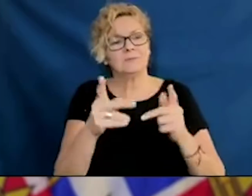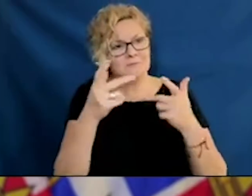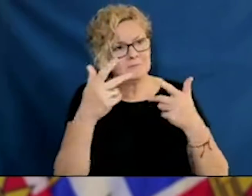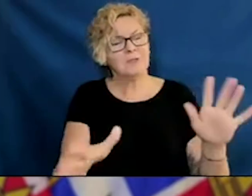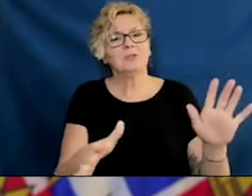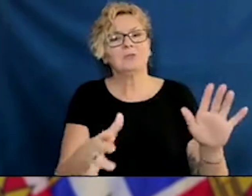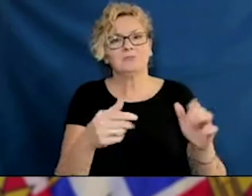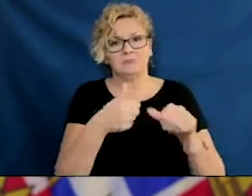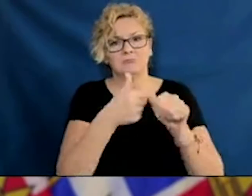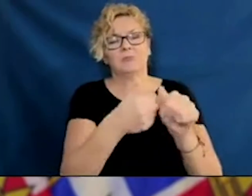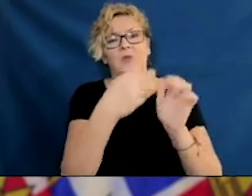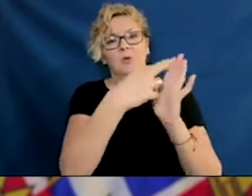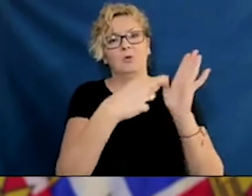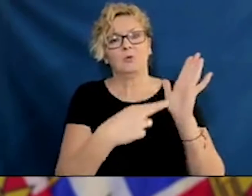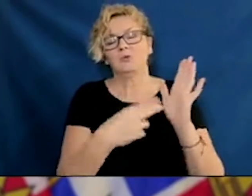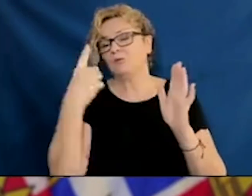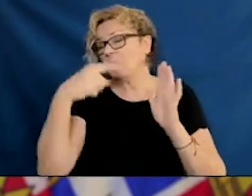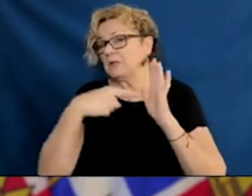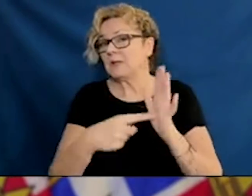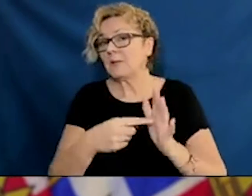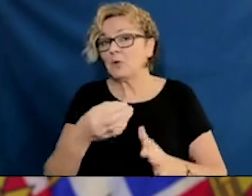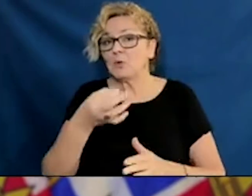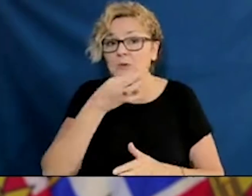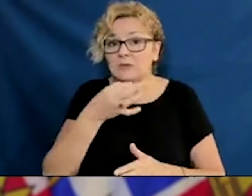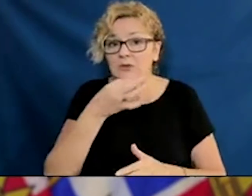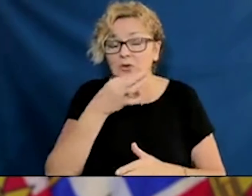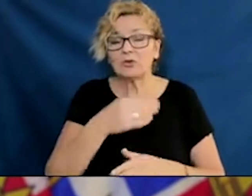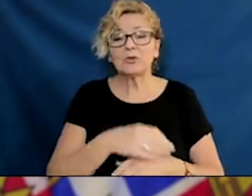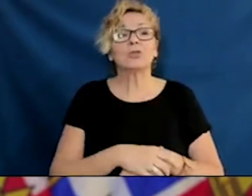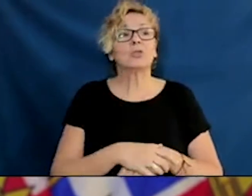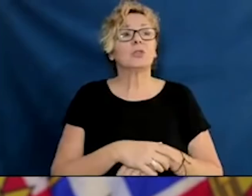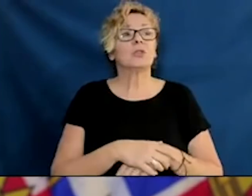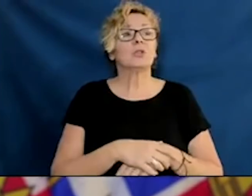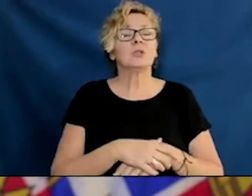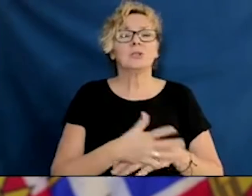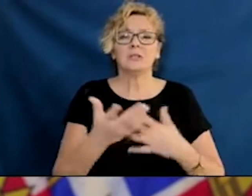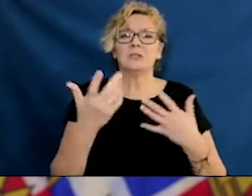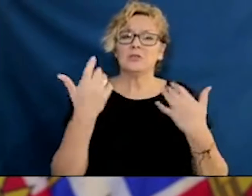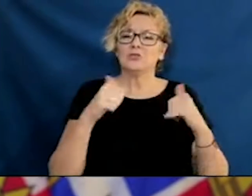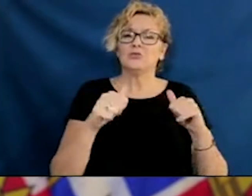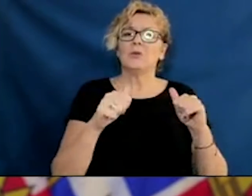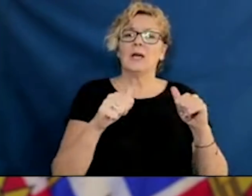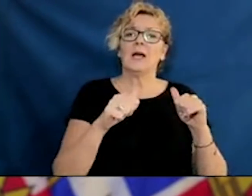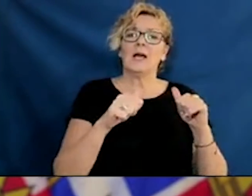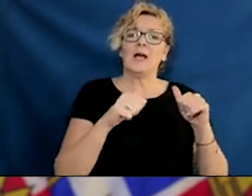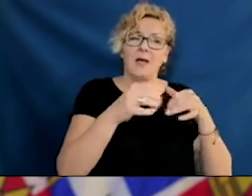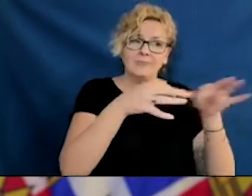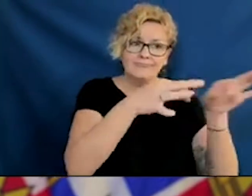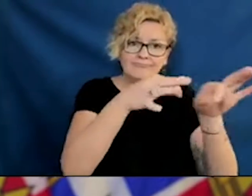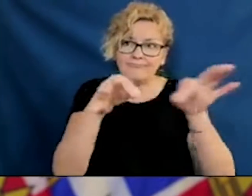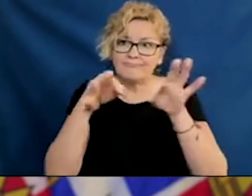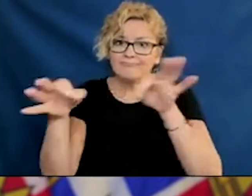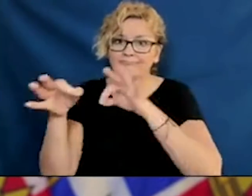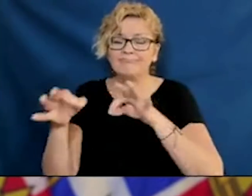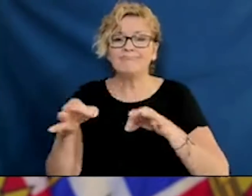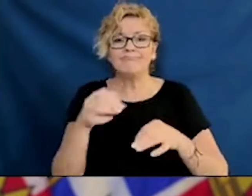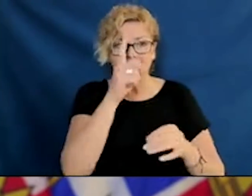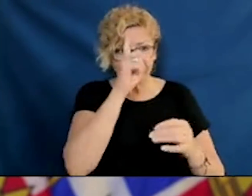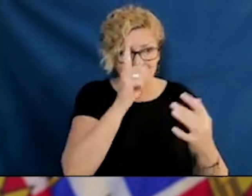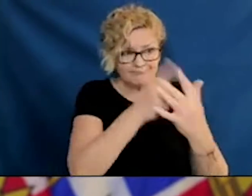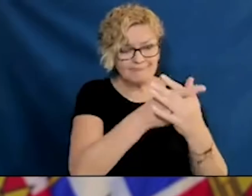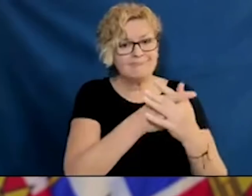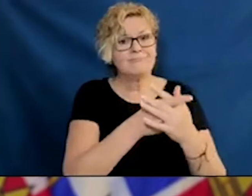areas making sure that people understood what the restrictions were and why. And what I heard from